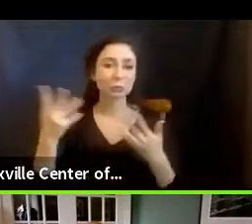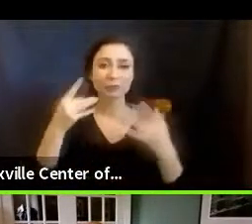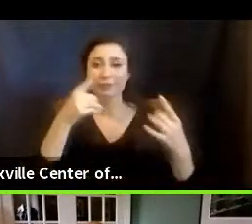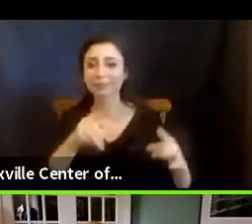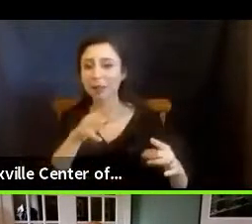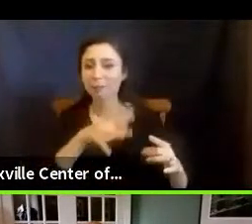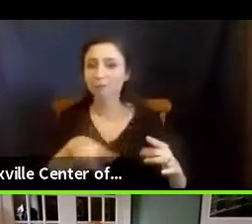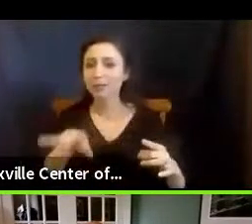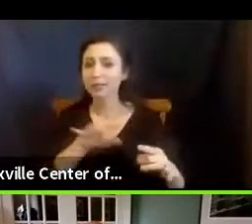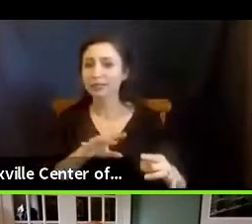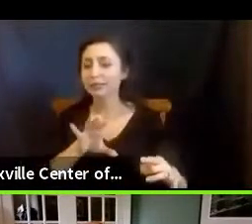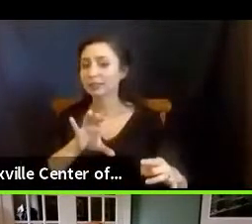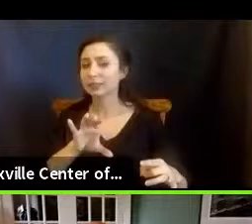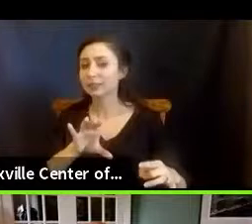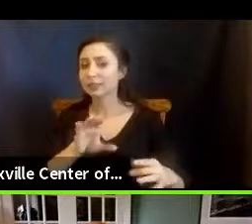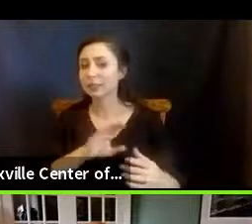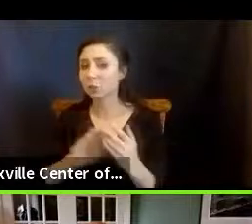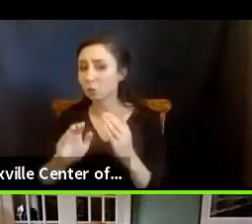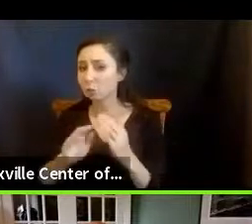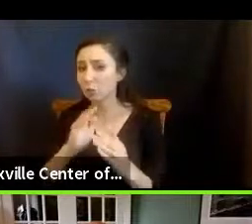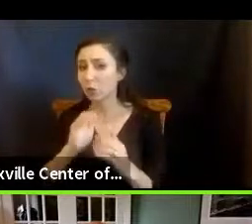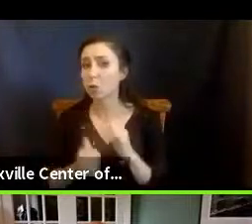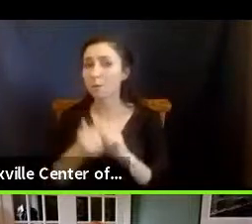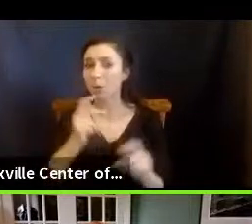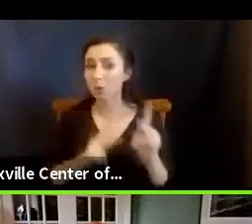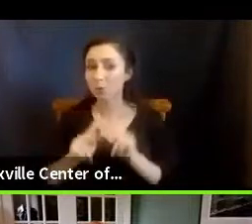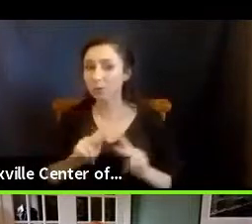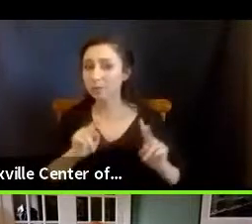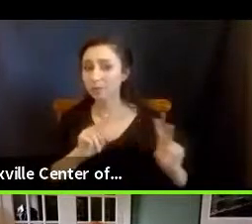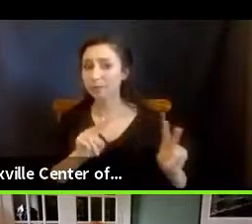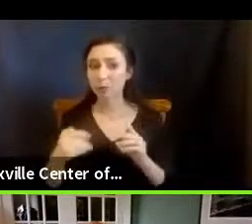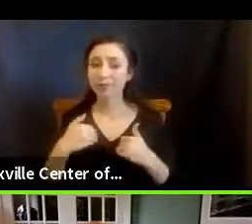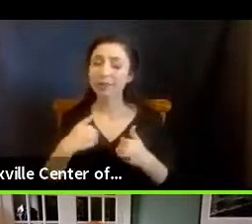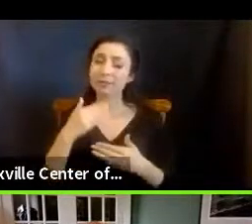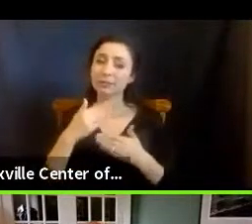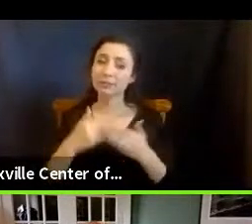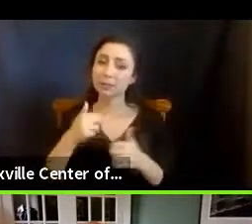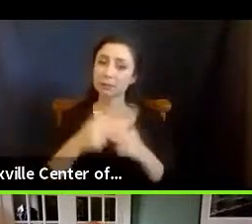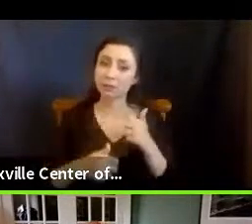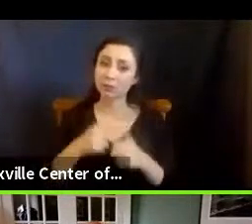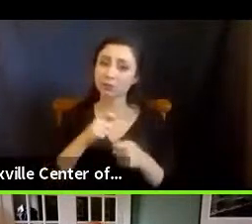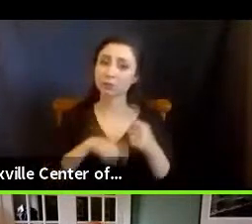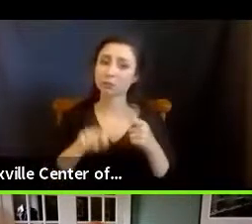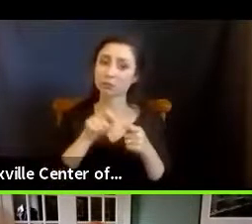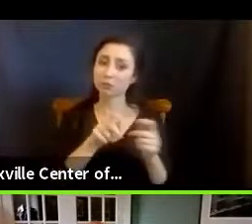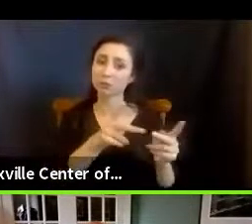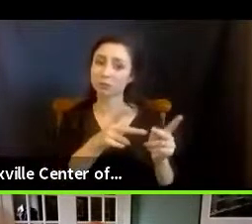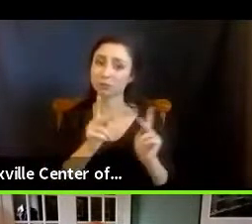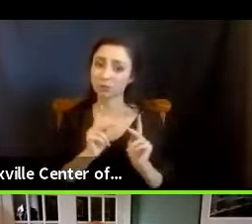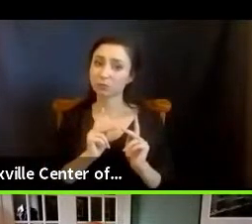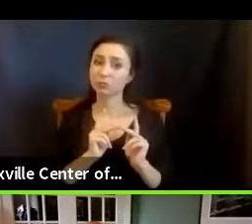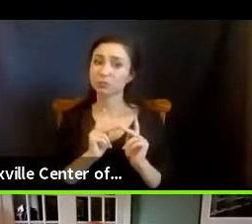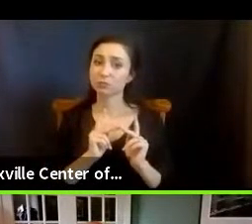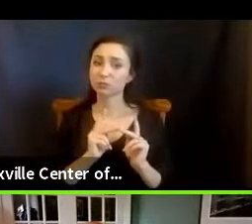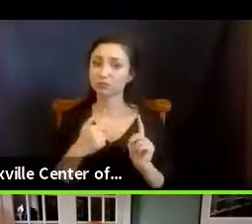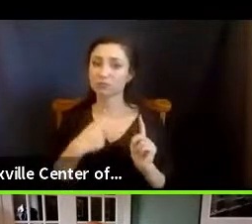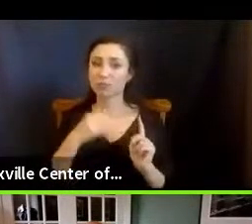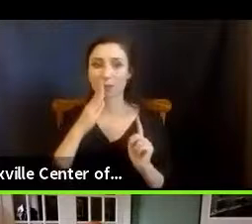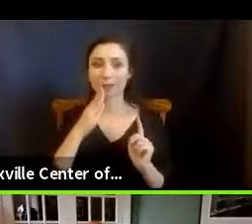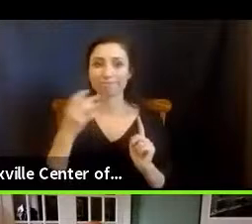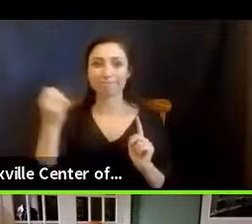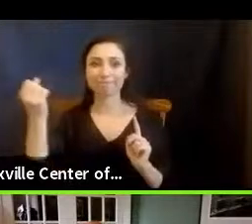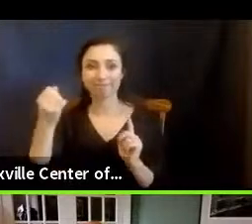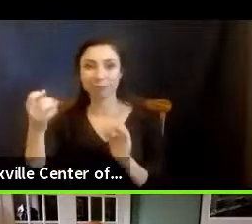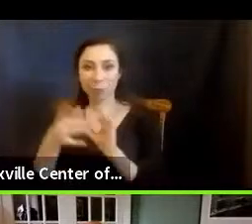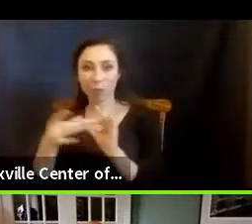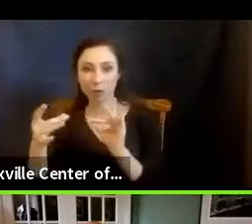from personal observation, most people are observing this. We do have some issues in certain areas, which I'm going to reserve comment until we get